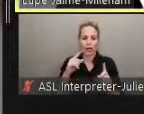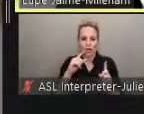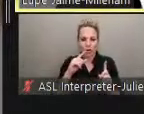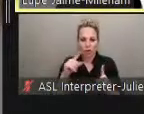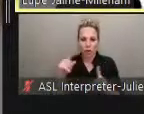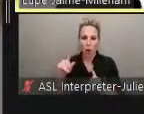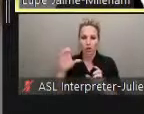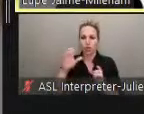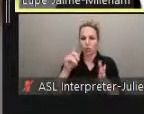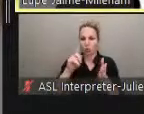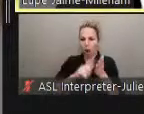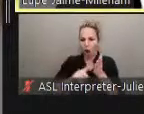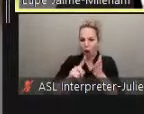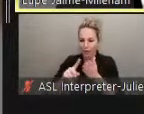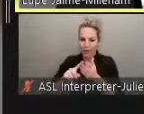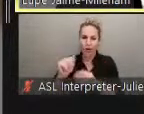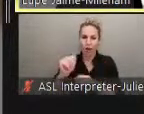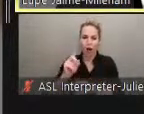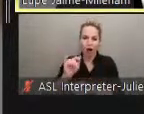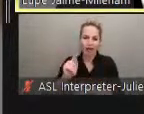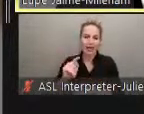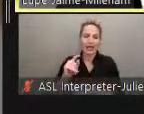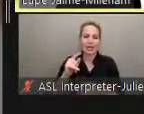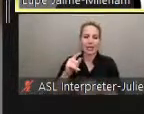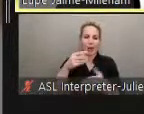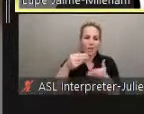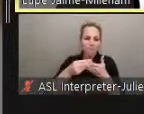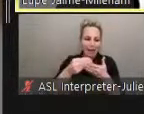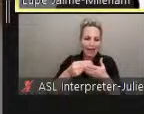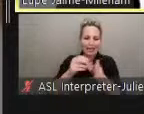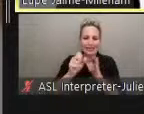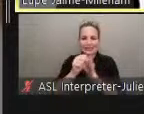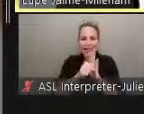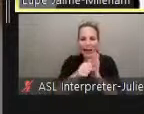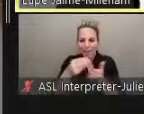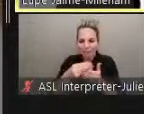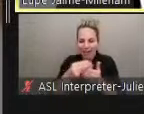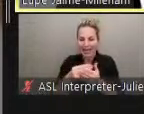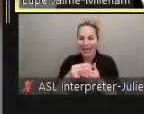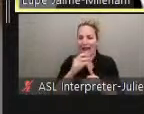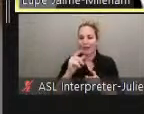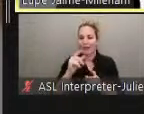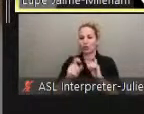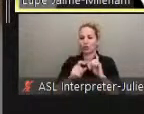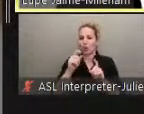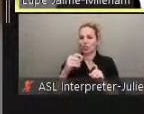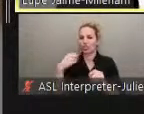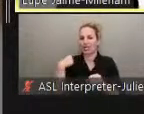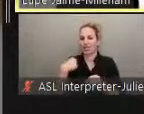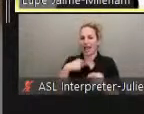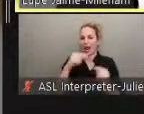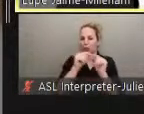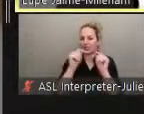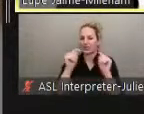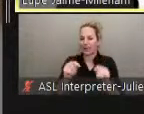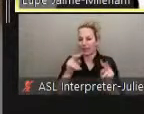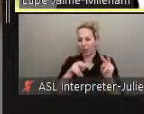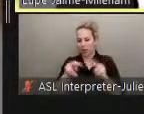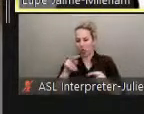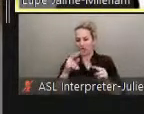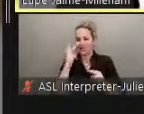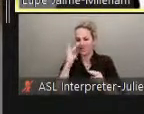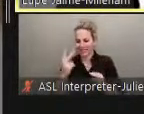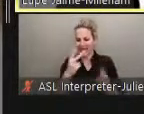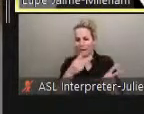some auditing in regards to state dollars, and there's questions in our template that we use to look to see and